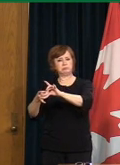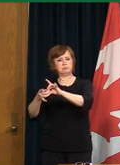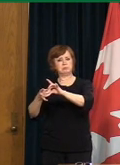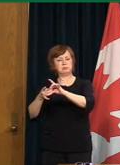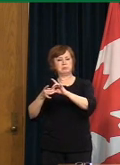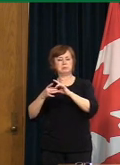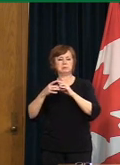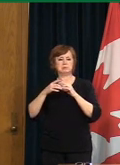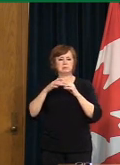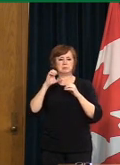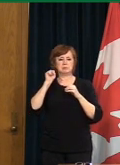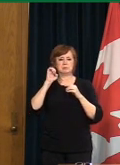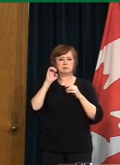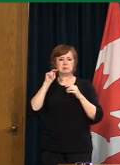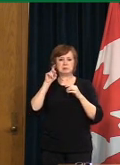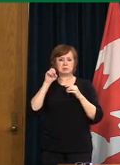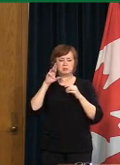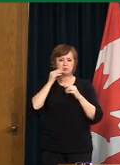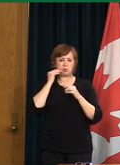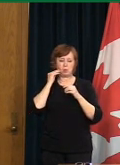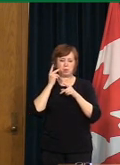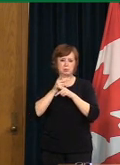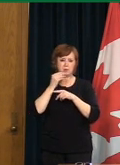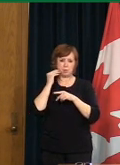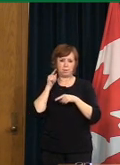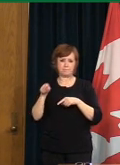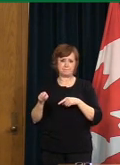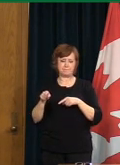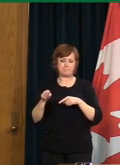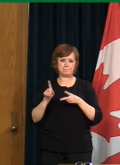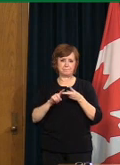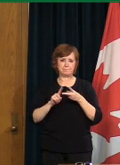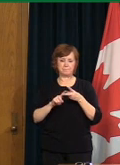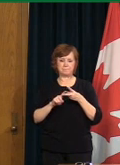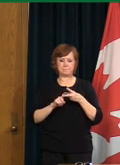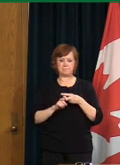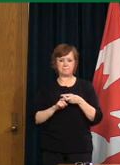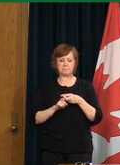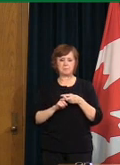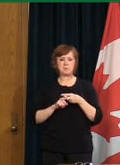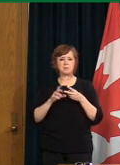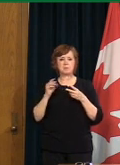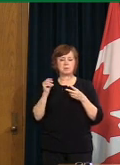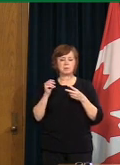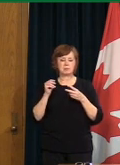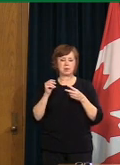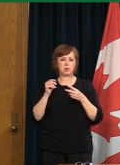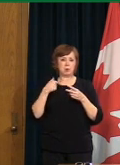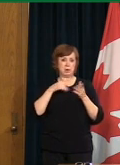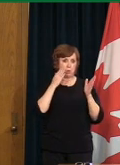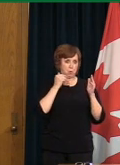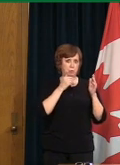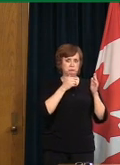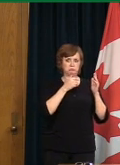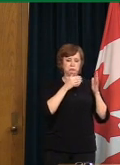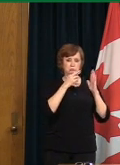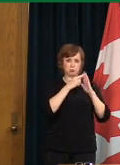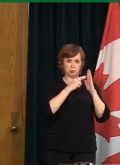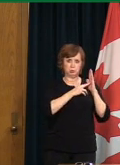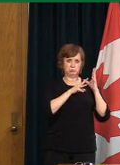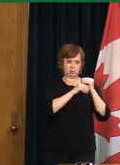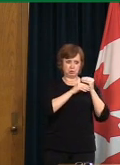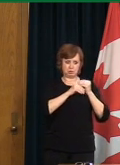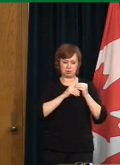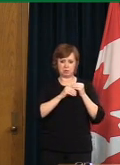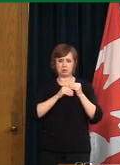additional measures, we hope, are going to have a further downward impact on our case numbers. But again, like the